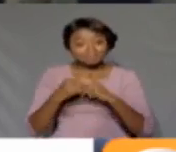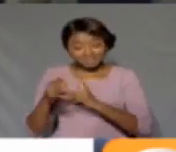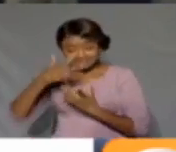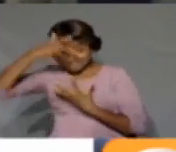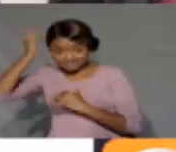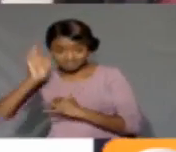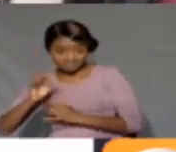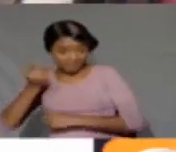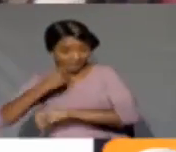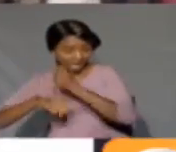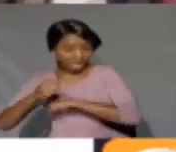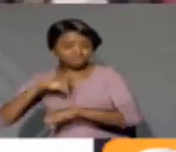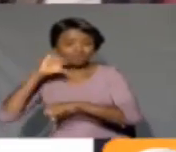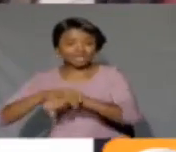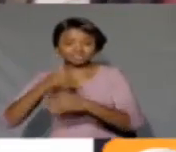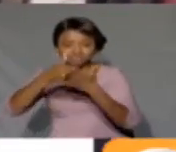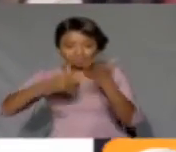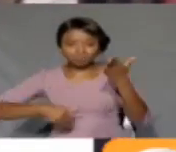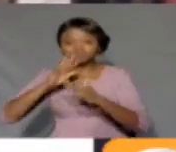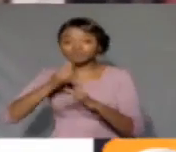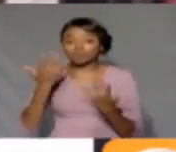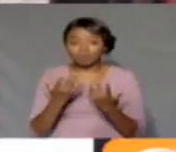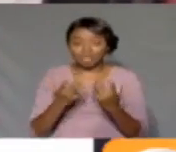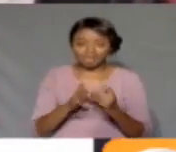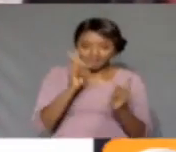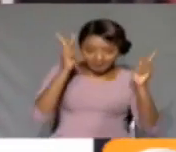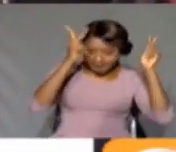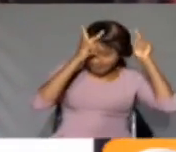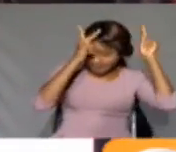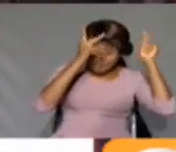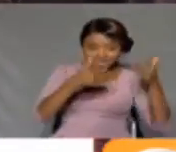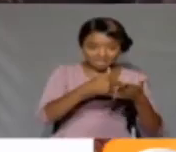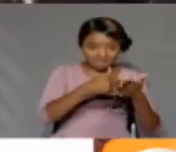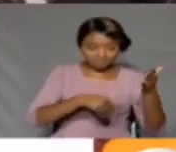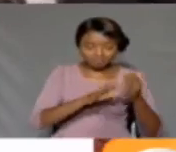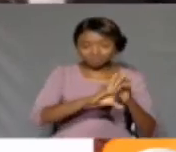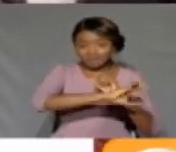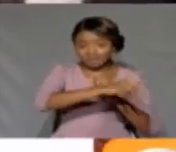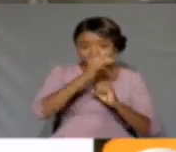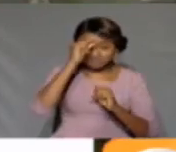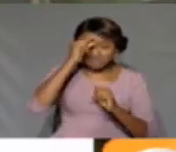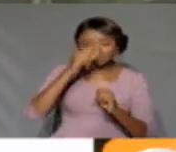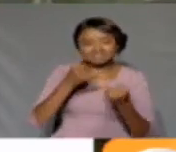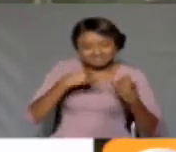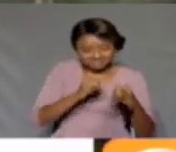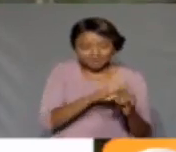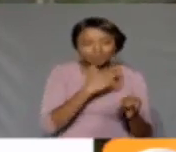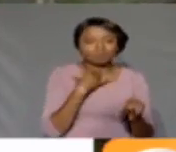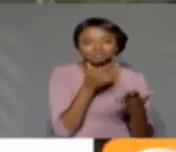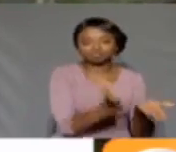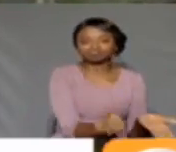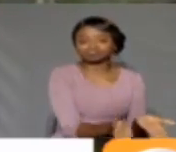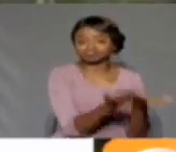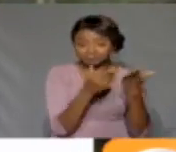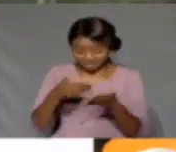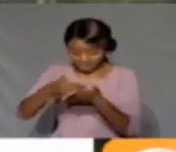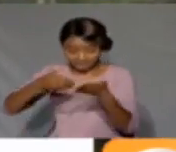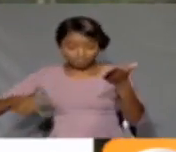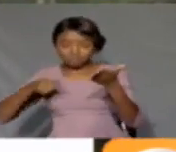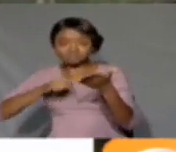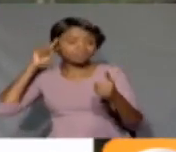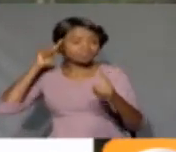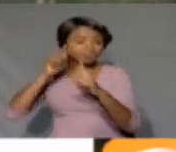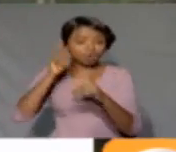backdrop of a report launched by the county government of Kakamega in a bid to revitalize the miller. The report focused on